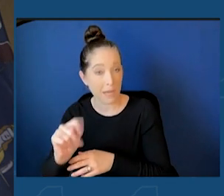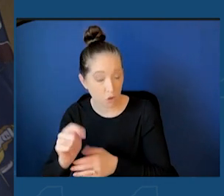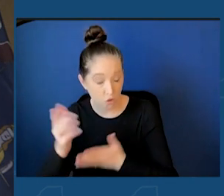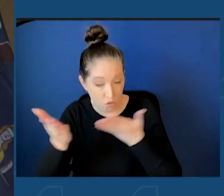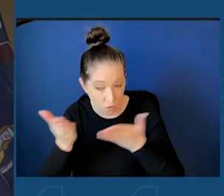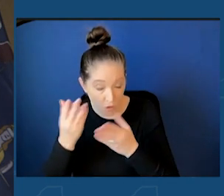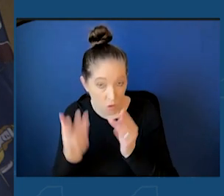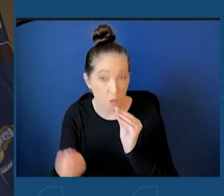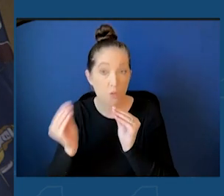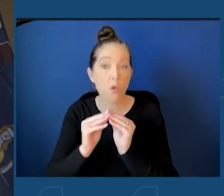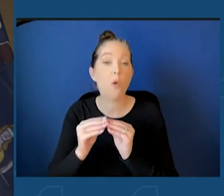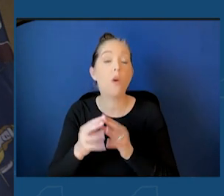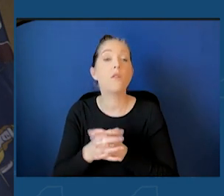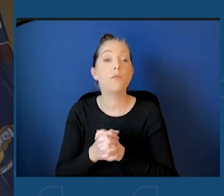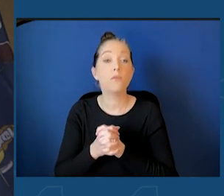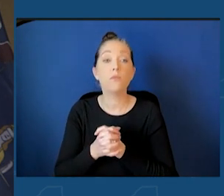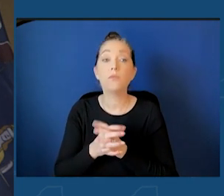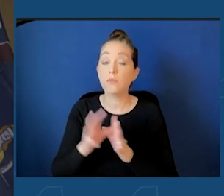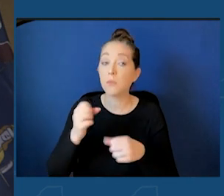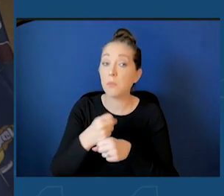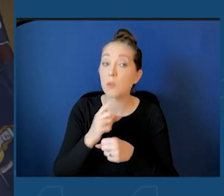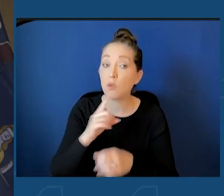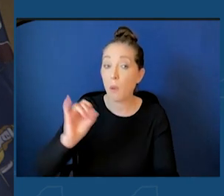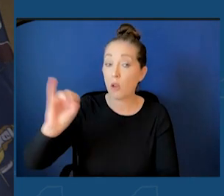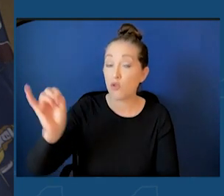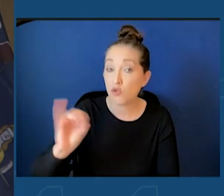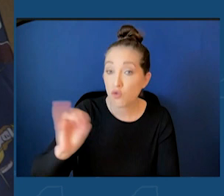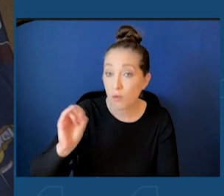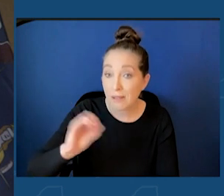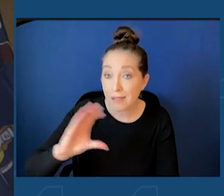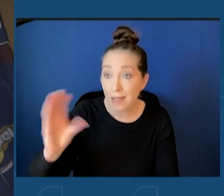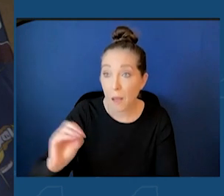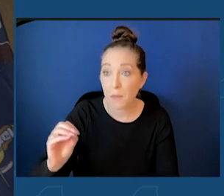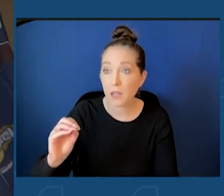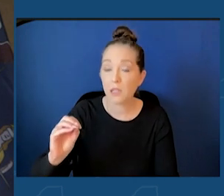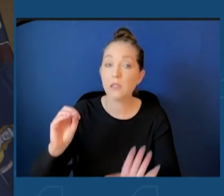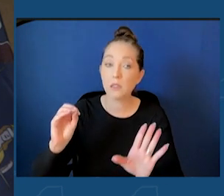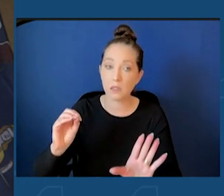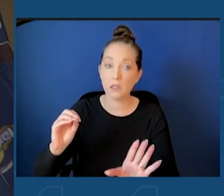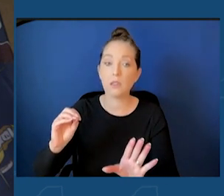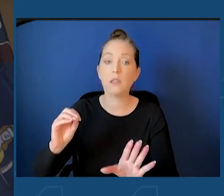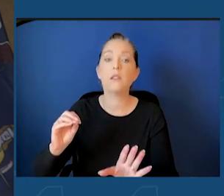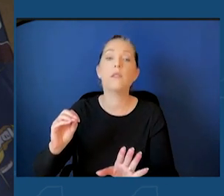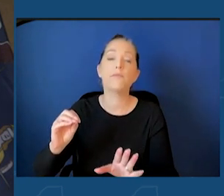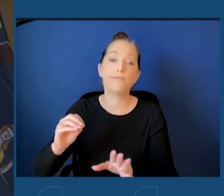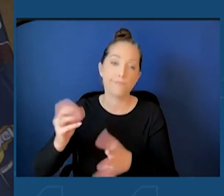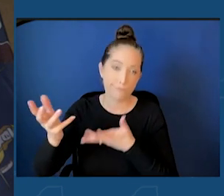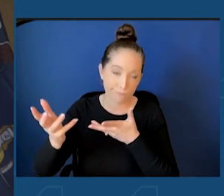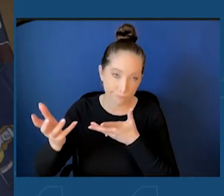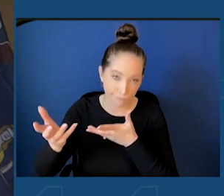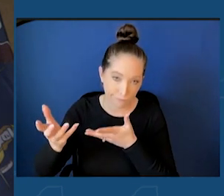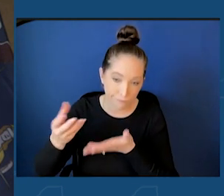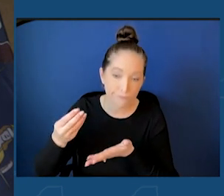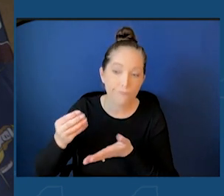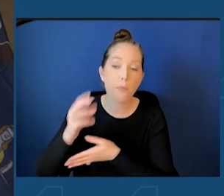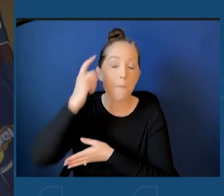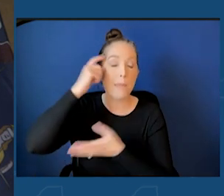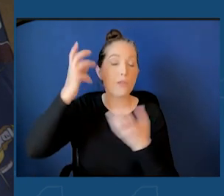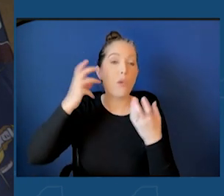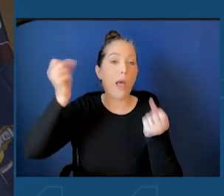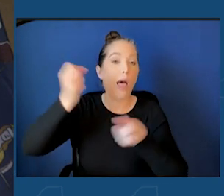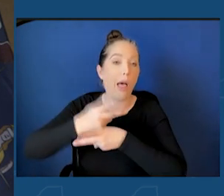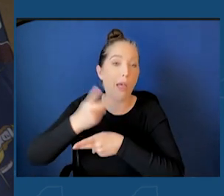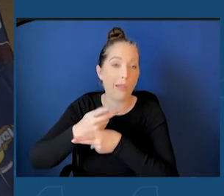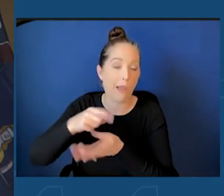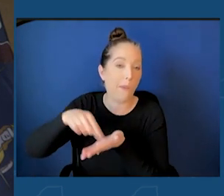insurance companies, and this has been a barrier for too many people, insurance companies pick up the cost of mental health care. They should, and they need to start